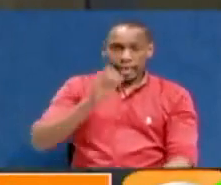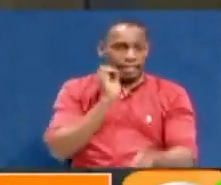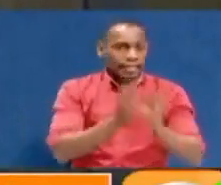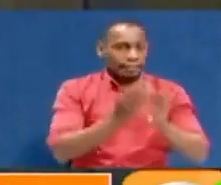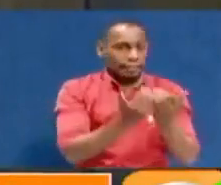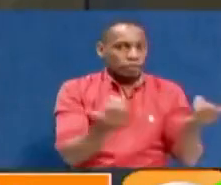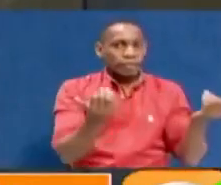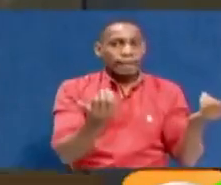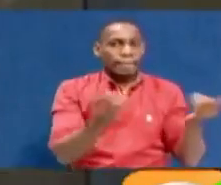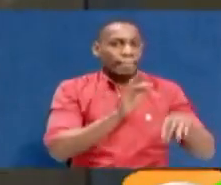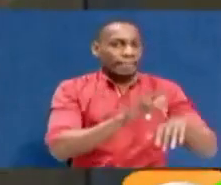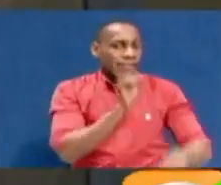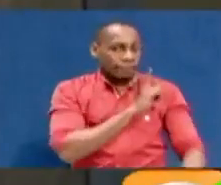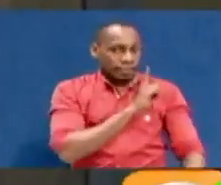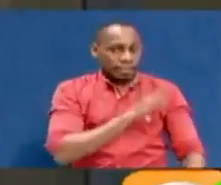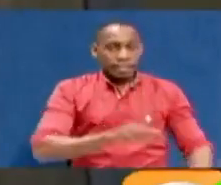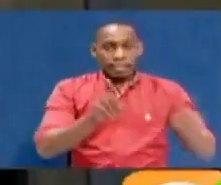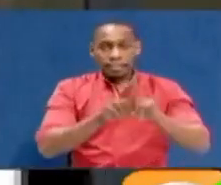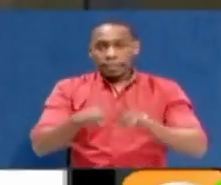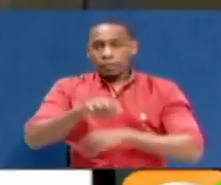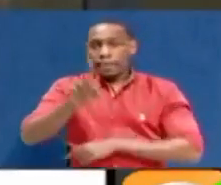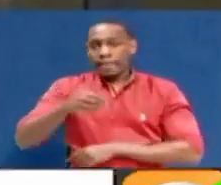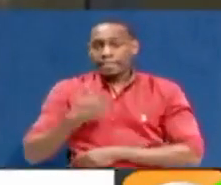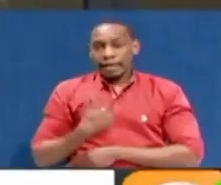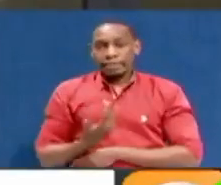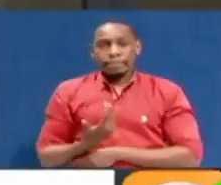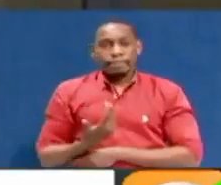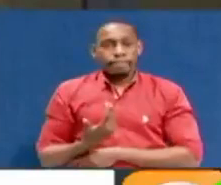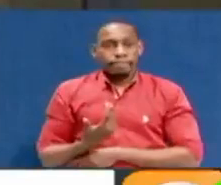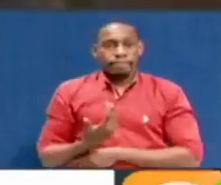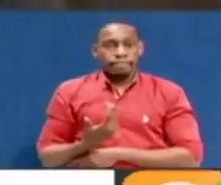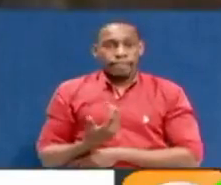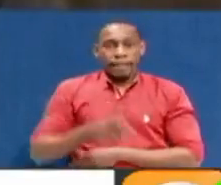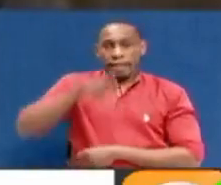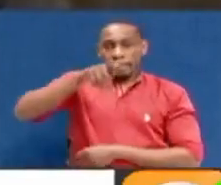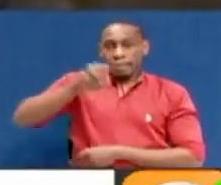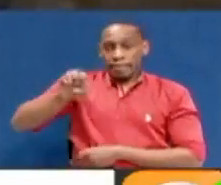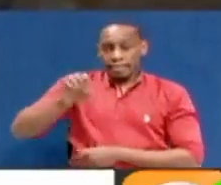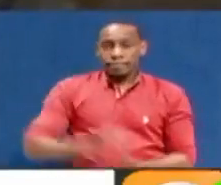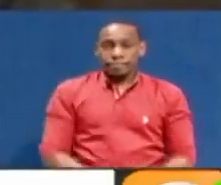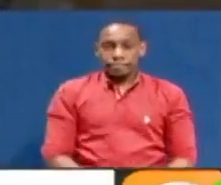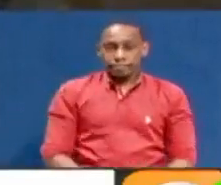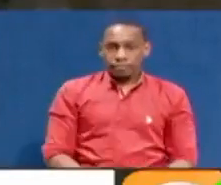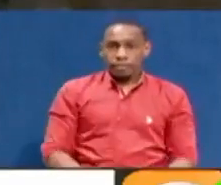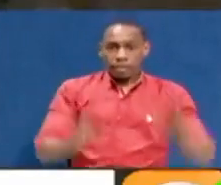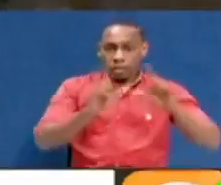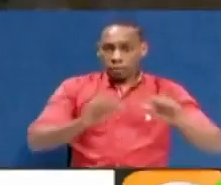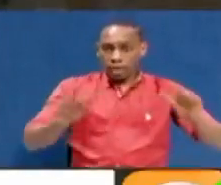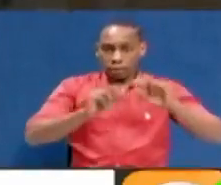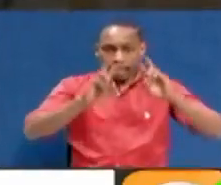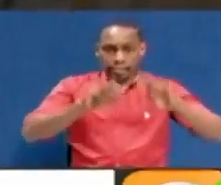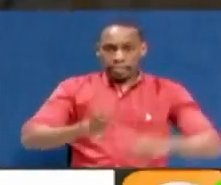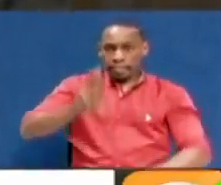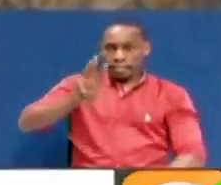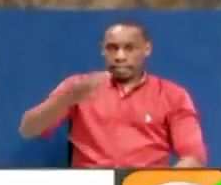case our children are affected. And also we should have proper PPEs. According to a research